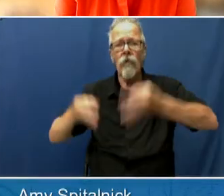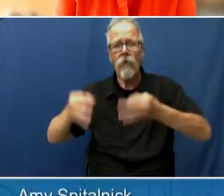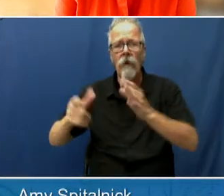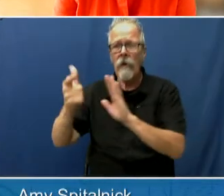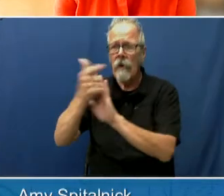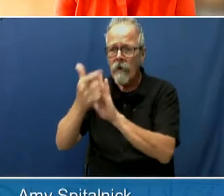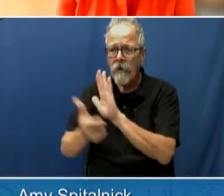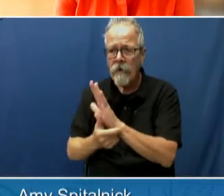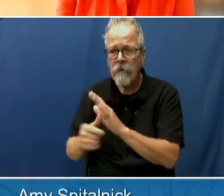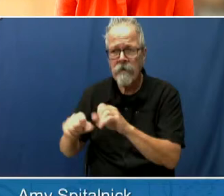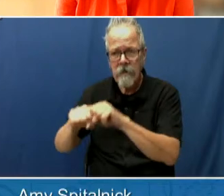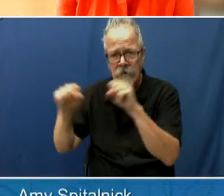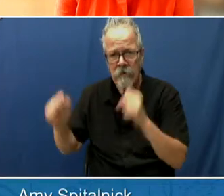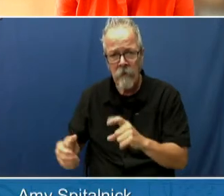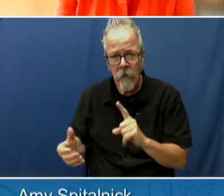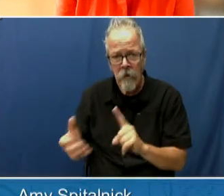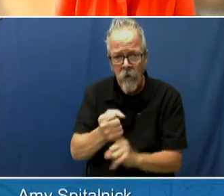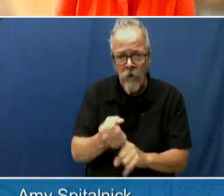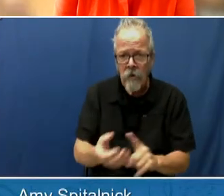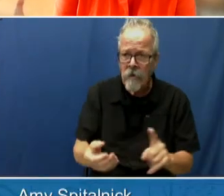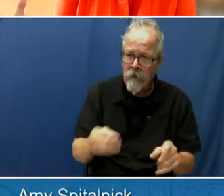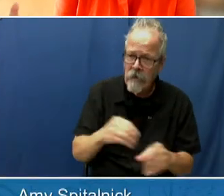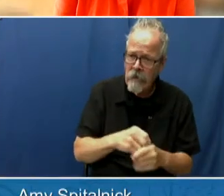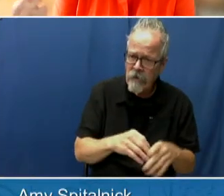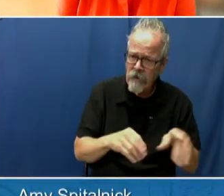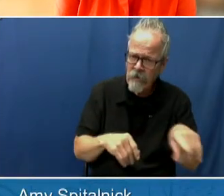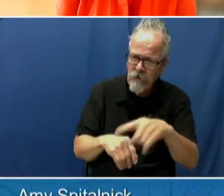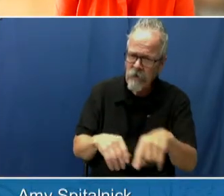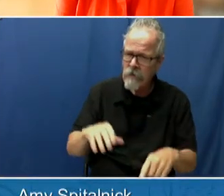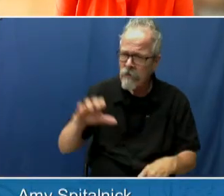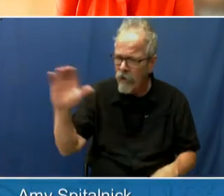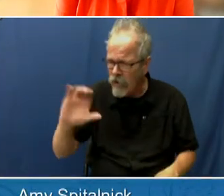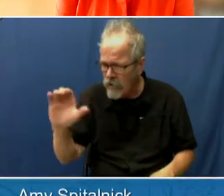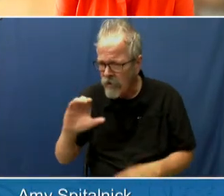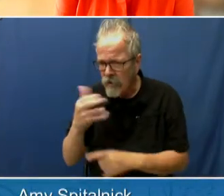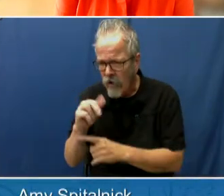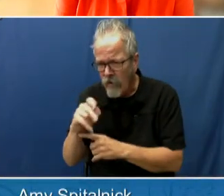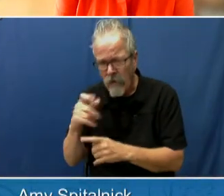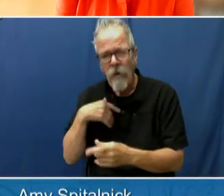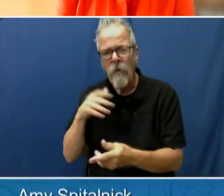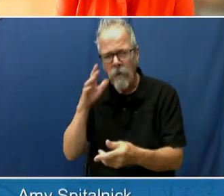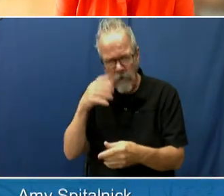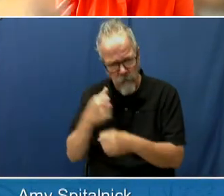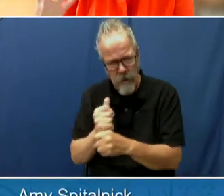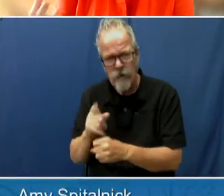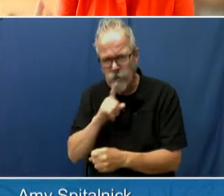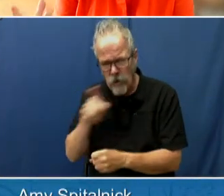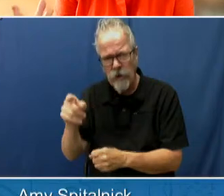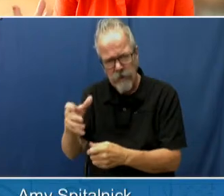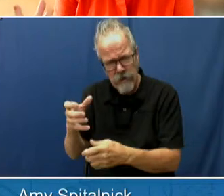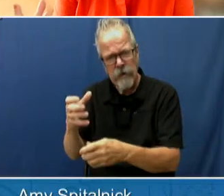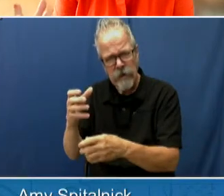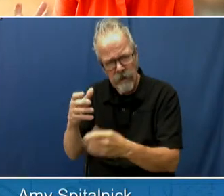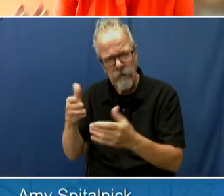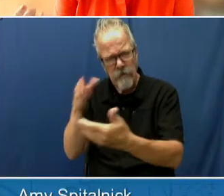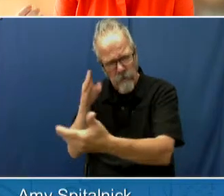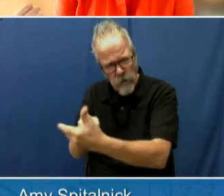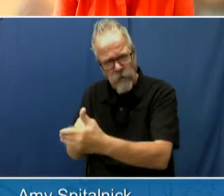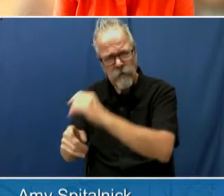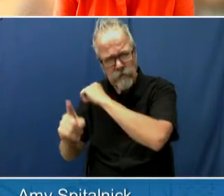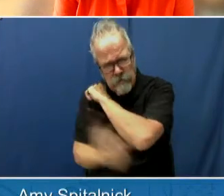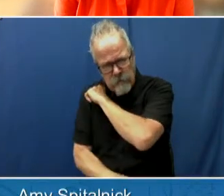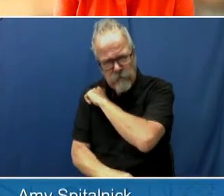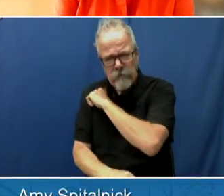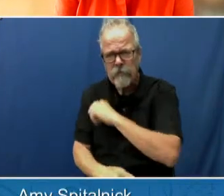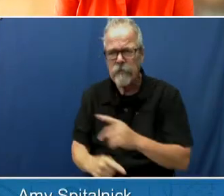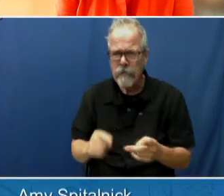the attack in Charlottesville 4 years ago. And you know, for me, this is particularly meaningful. I'm the granddaughter of Holocaust survivors. And as we see